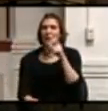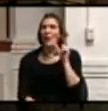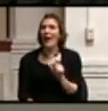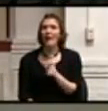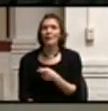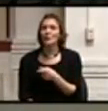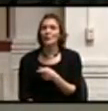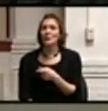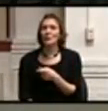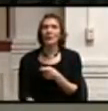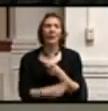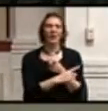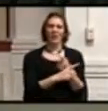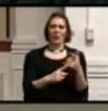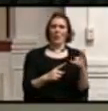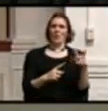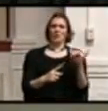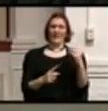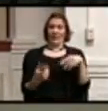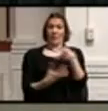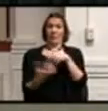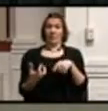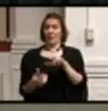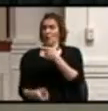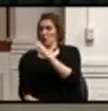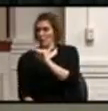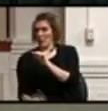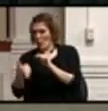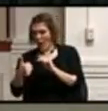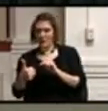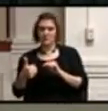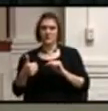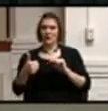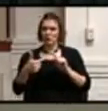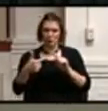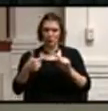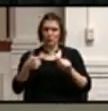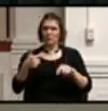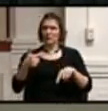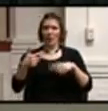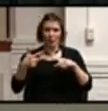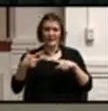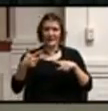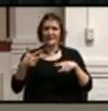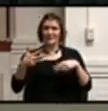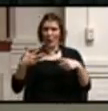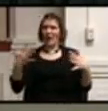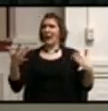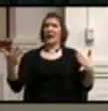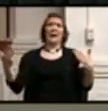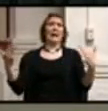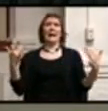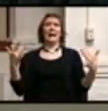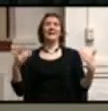last, there's been a lot of grants and a lot of, I'm trying to keep up with which one we get and which one we don't get.